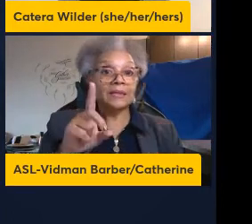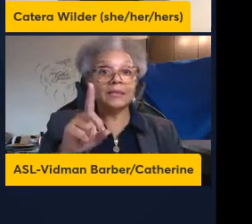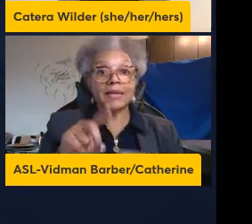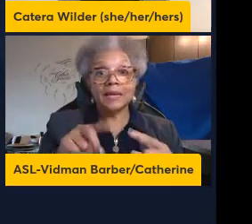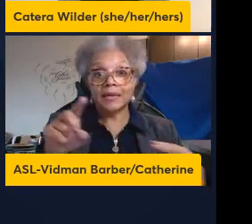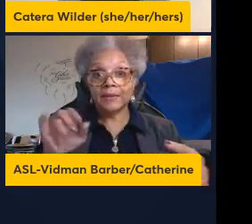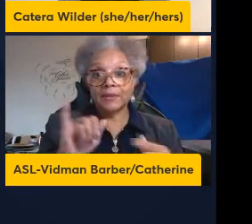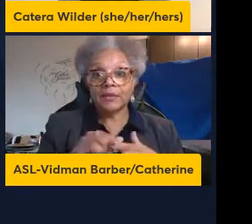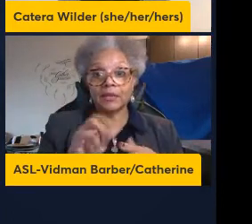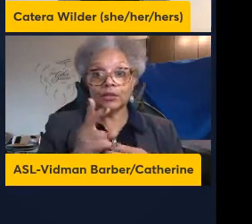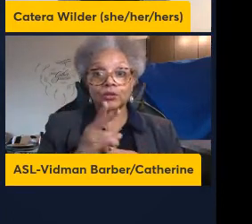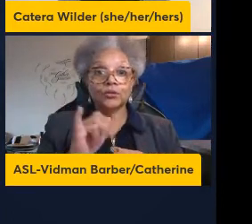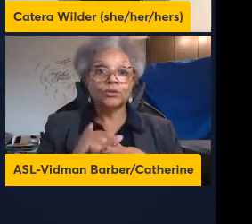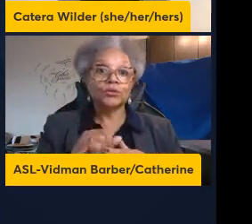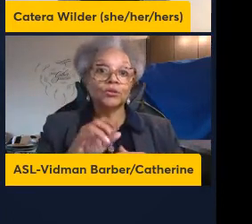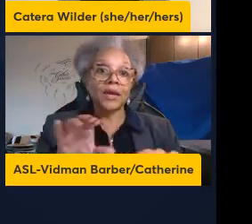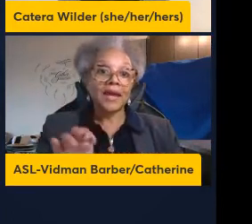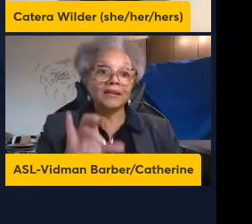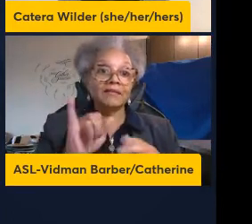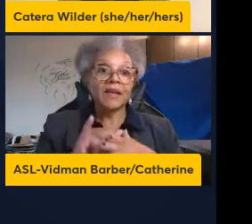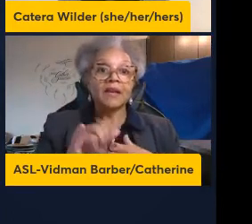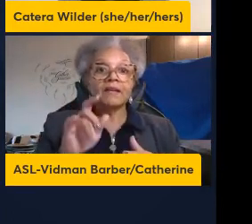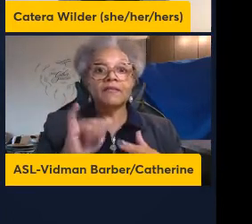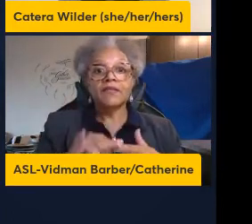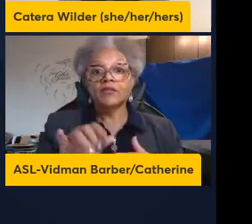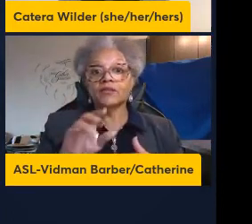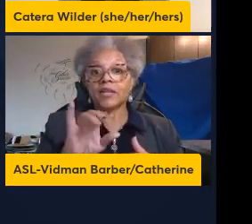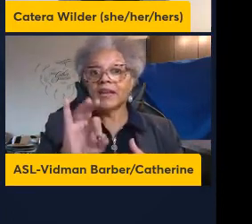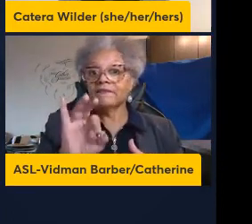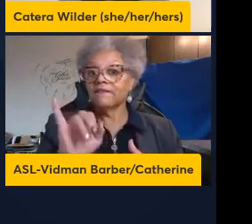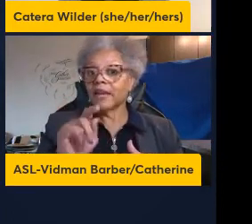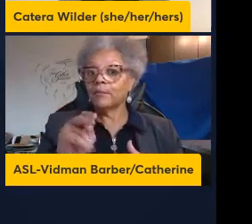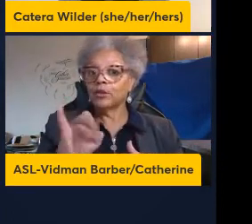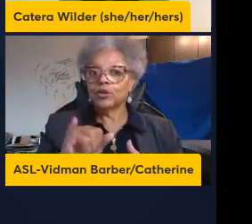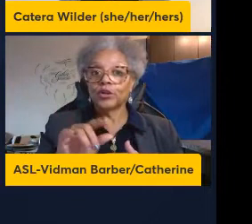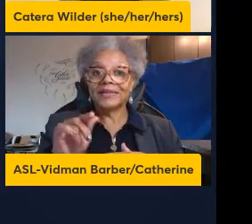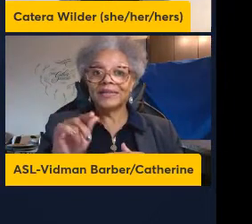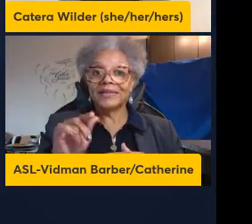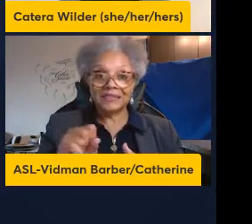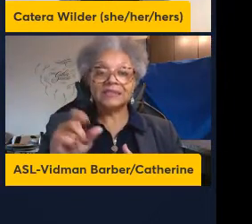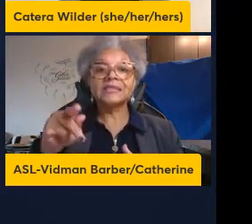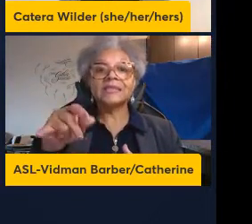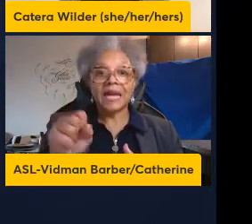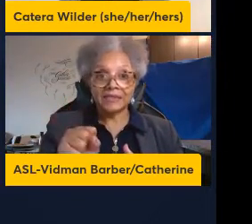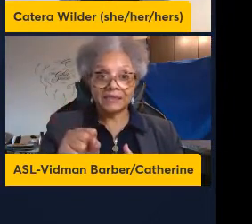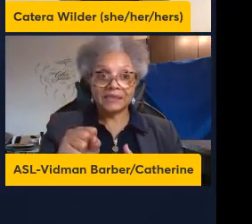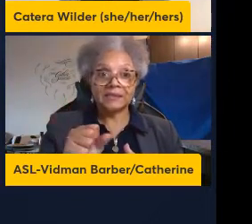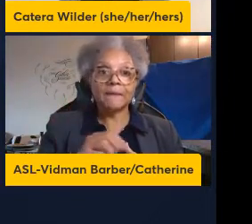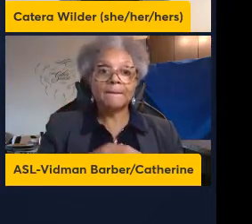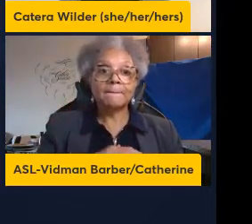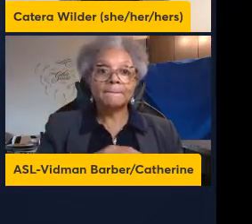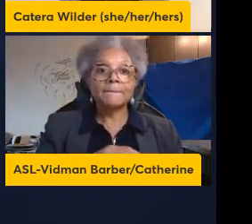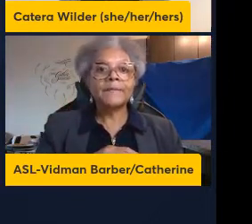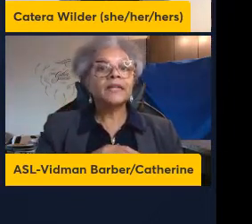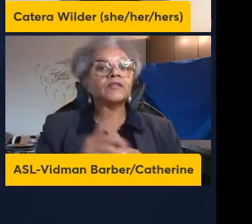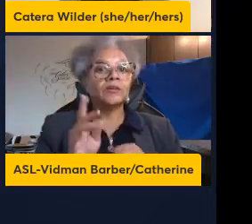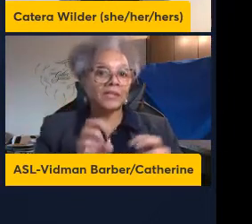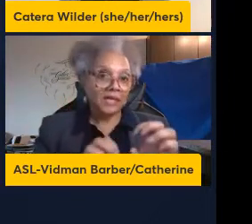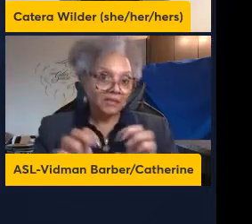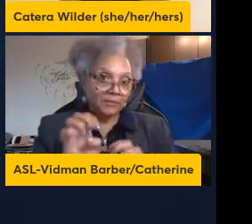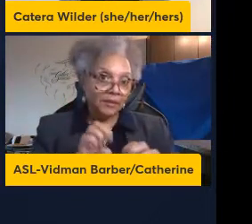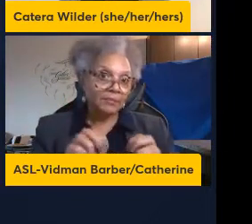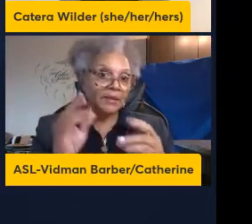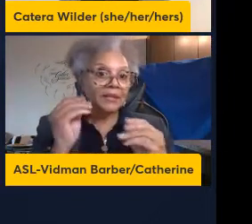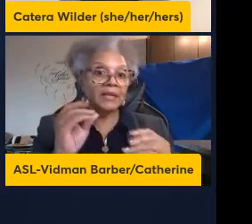to activate these pro-inflammatory genes. And indeed, yes, it did. So this is experimental data of the